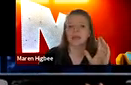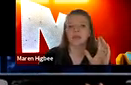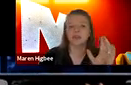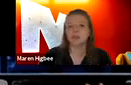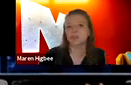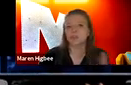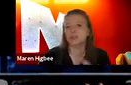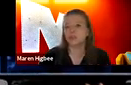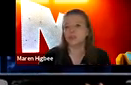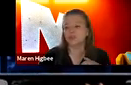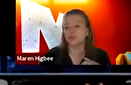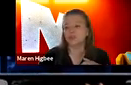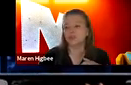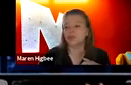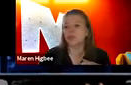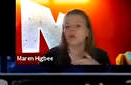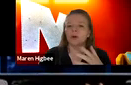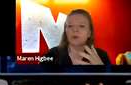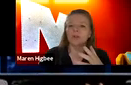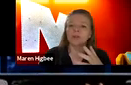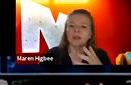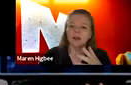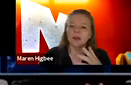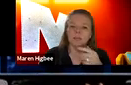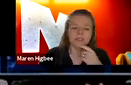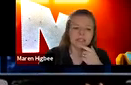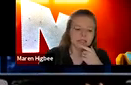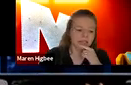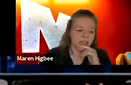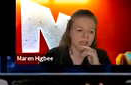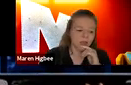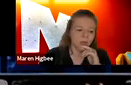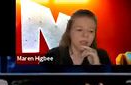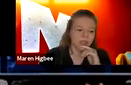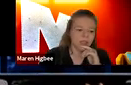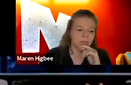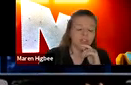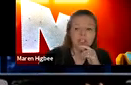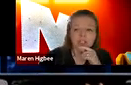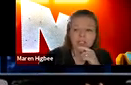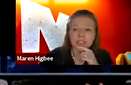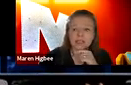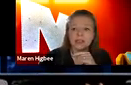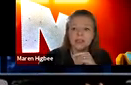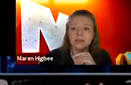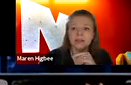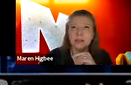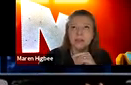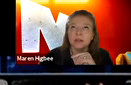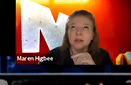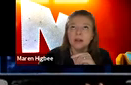And the first two to three years, we only, um, did, we did machine translated,